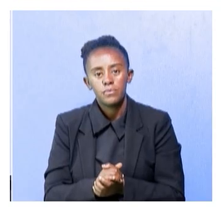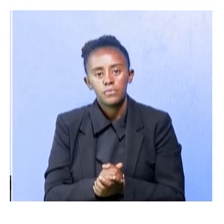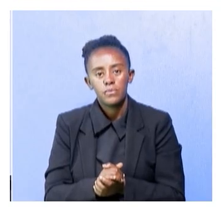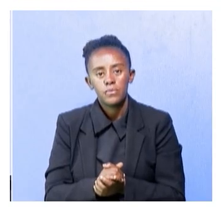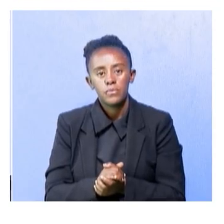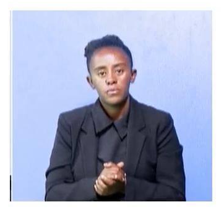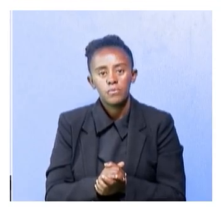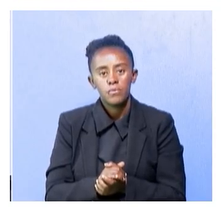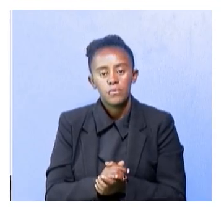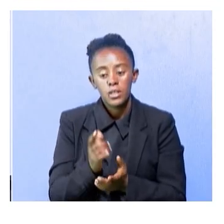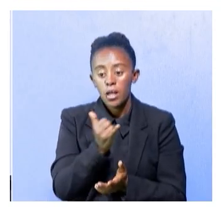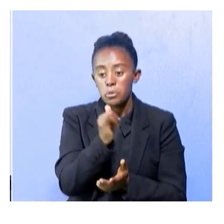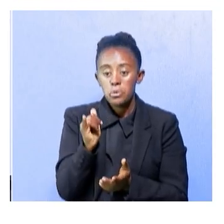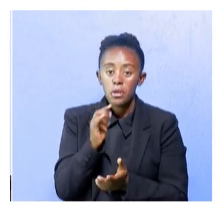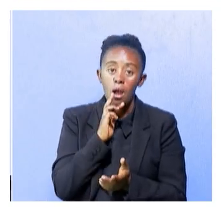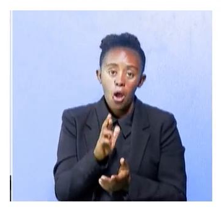they are harmless.